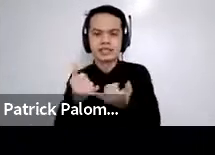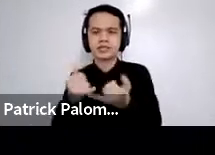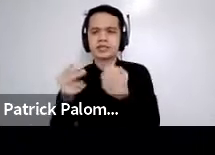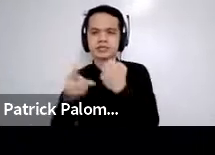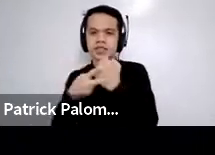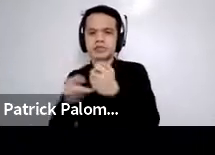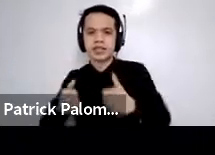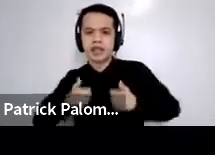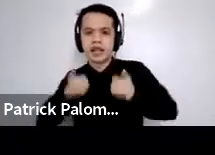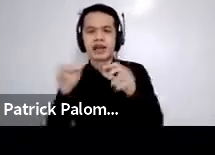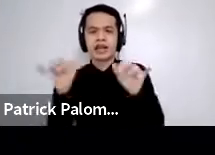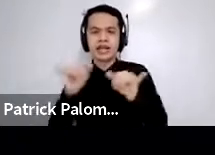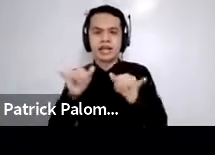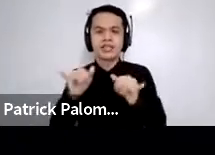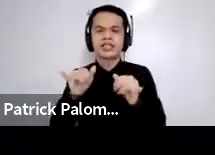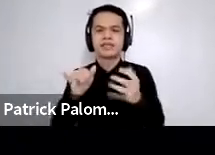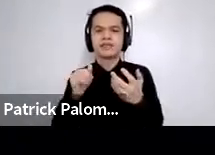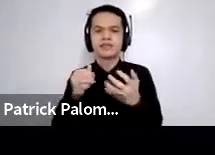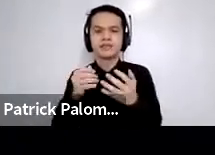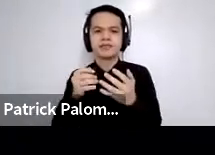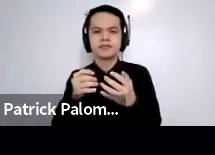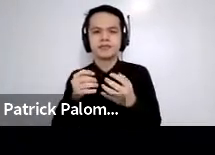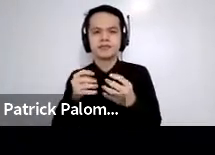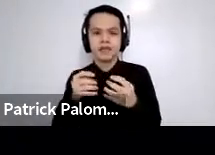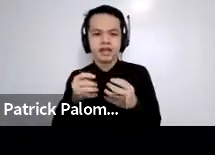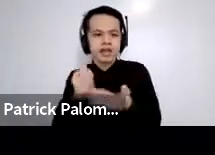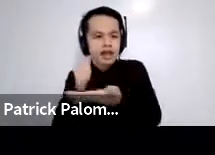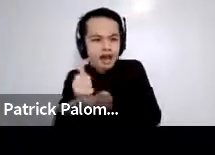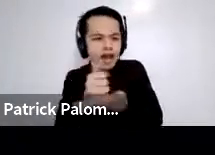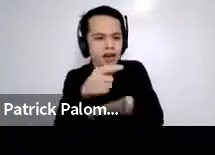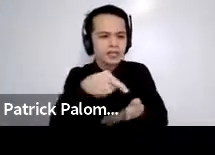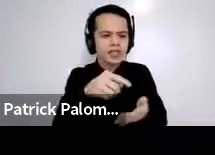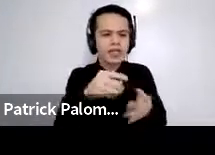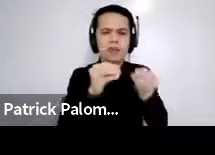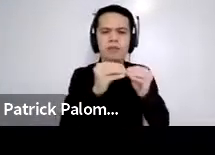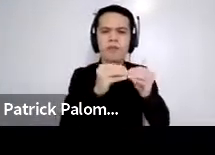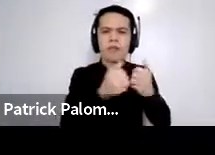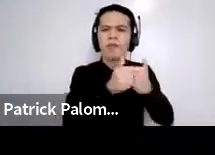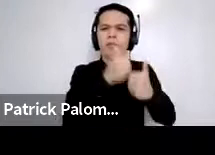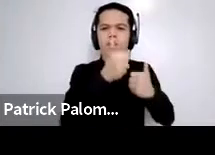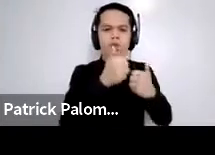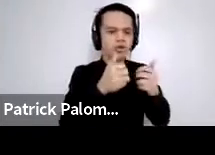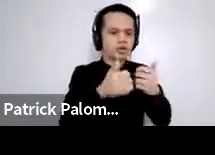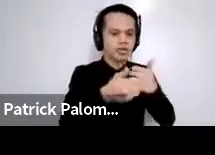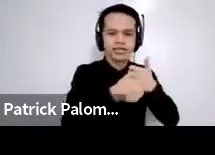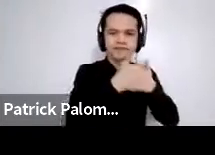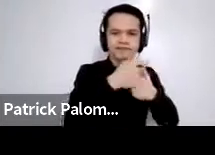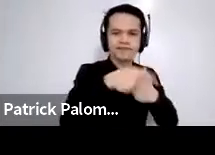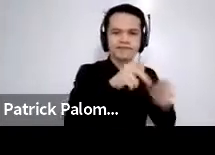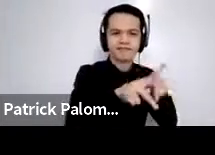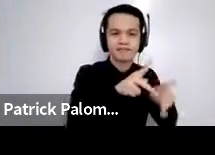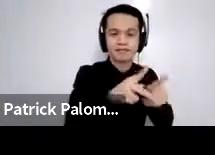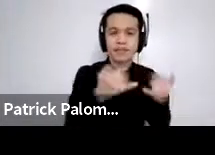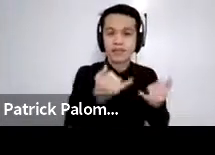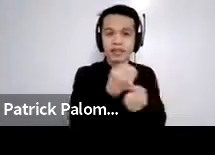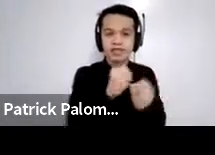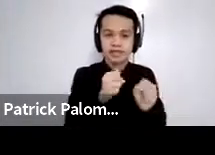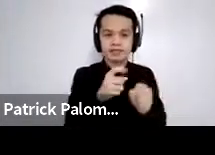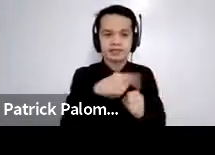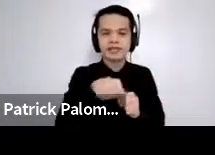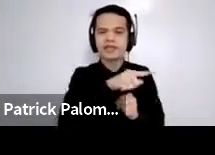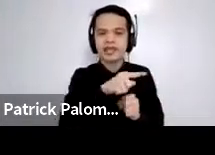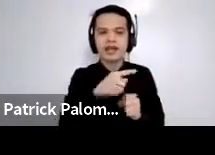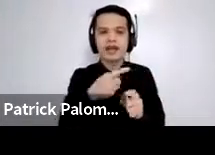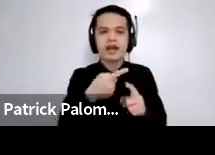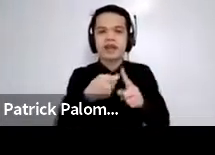most vulnerable population in humanitarian crisis. The ones we are saving are usually those in precarious situations due to climate